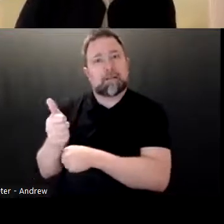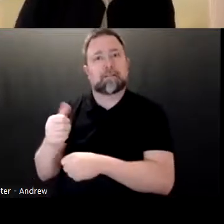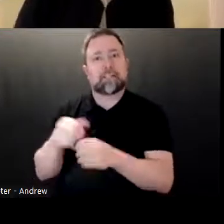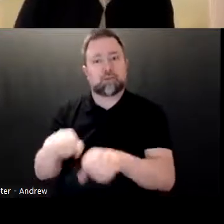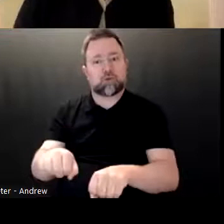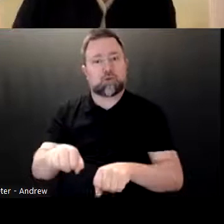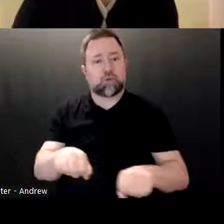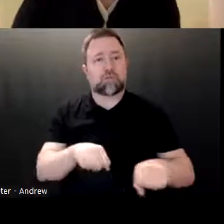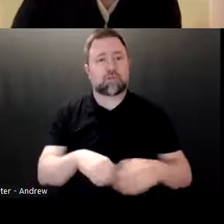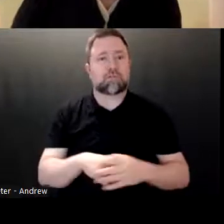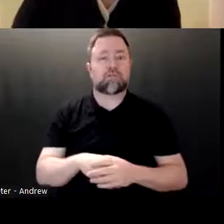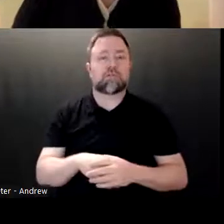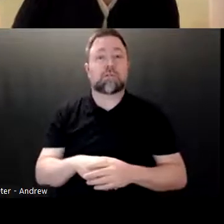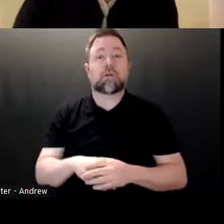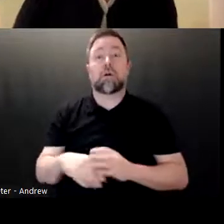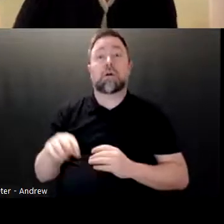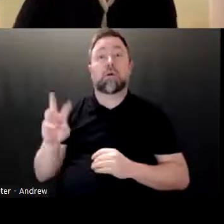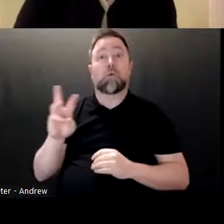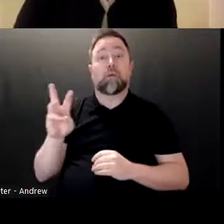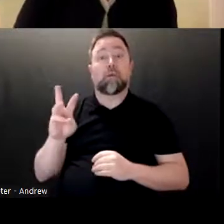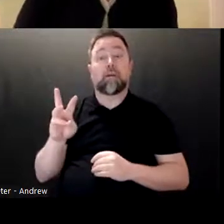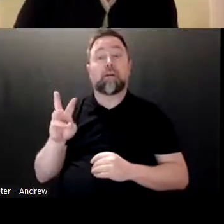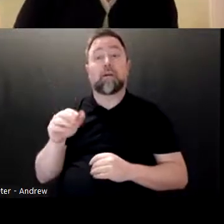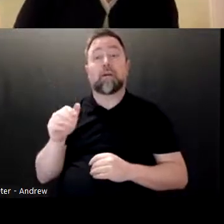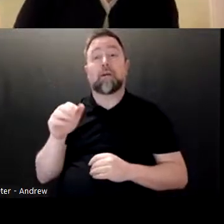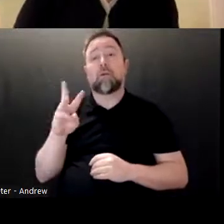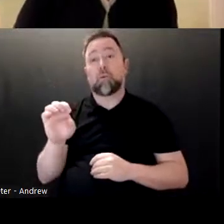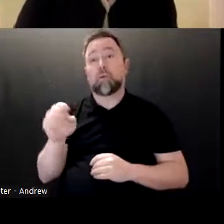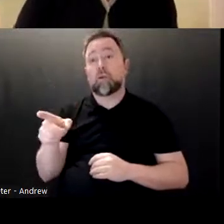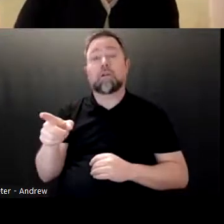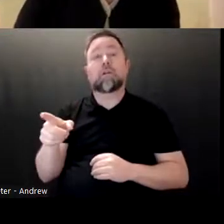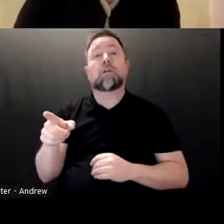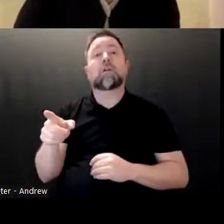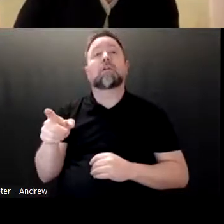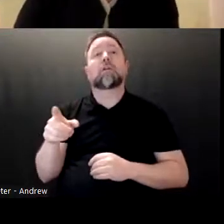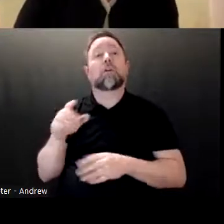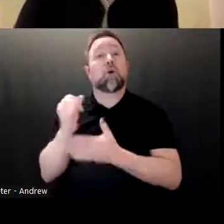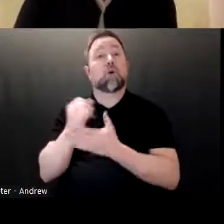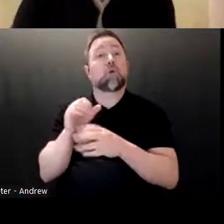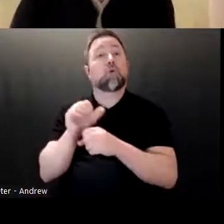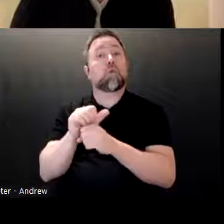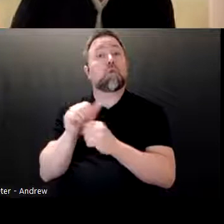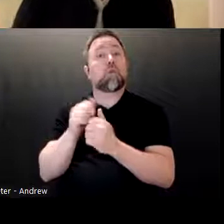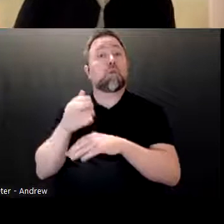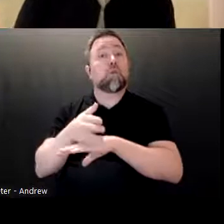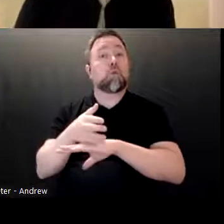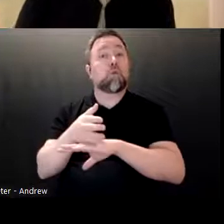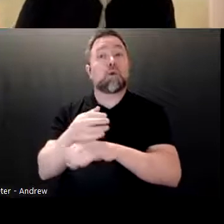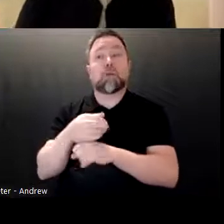is known primarily as an artist who worked in wood, creating furniture, sculpture, and